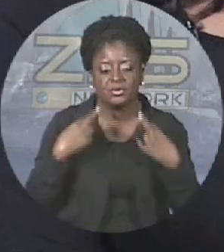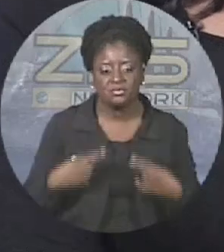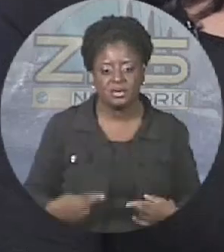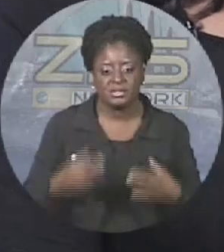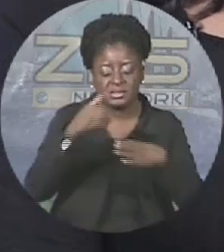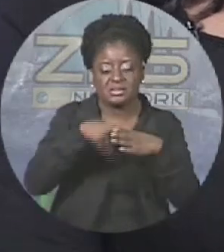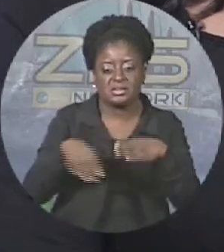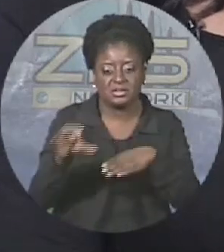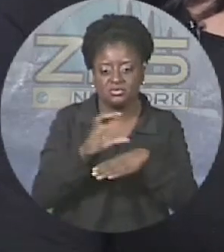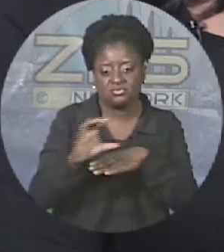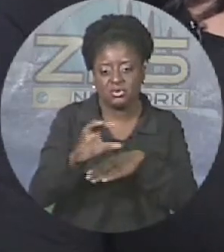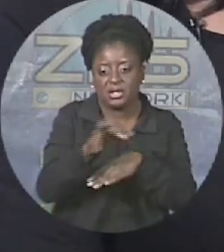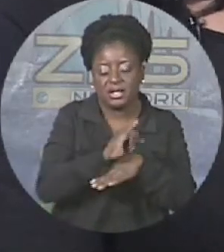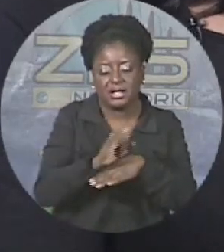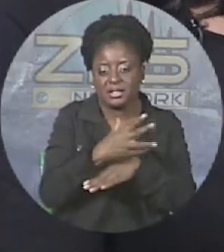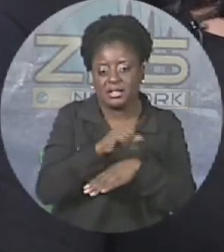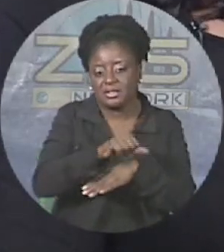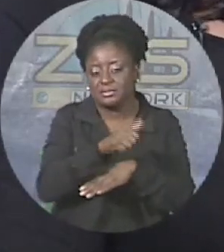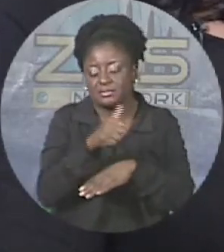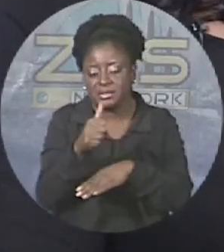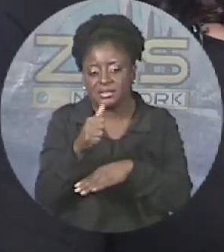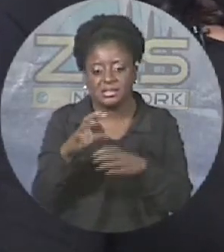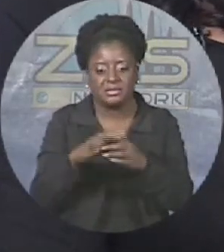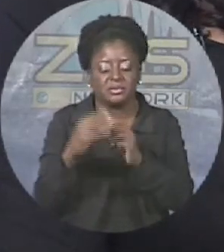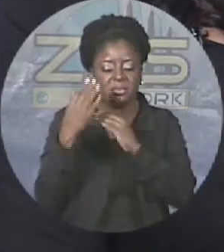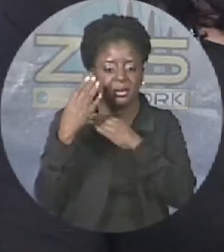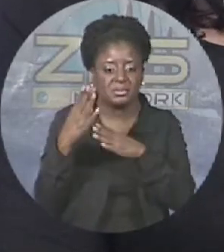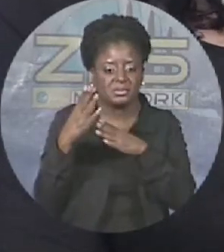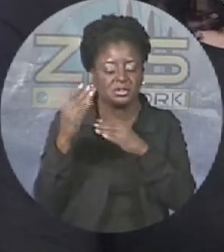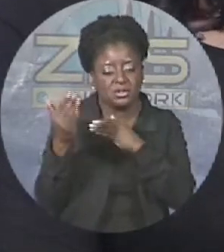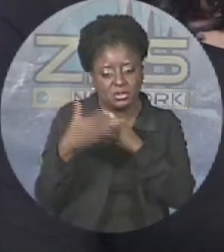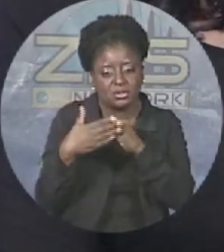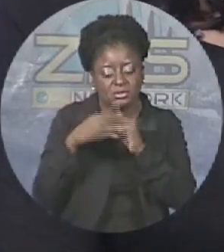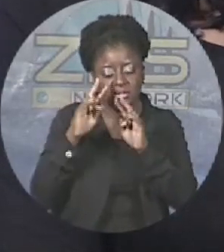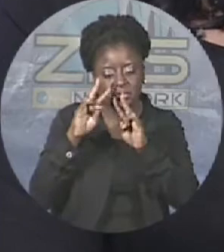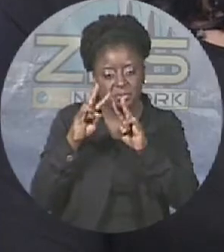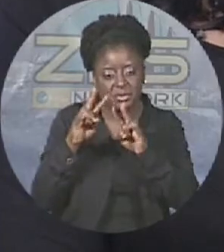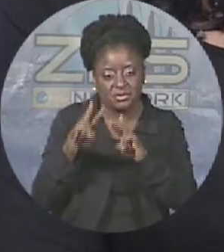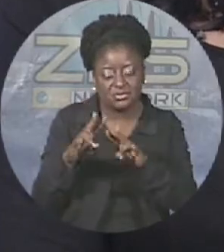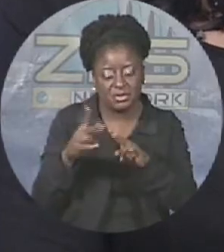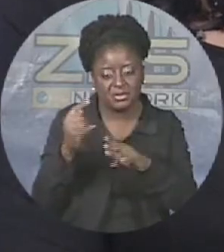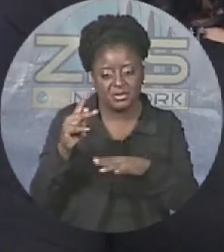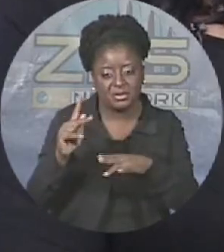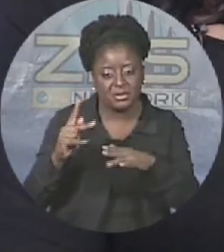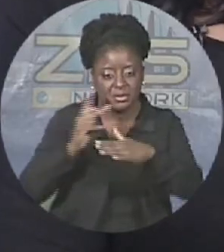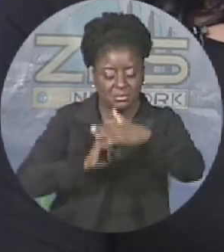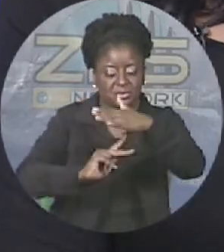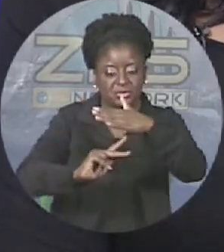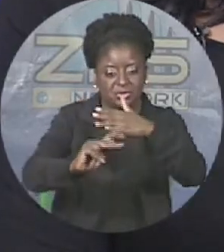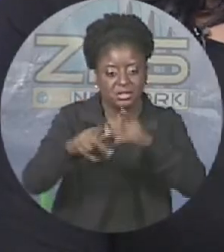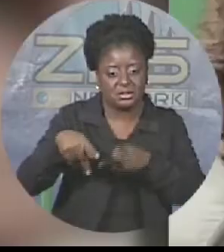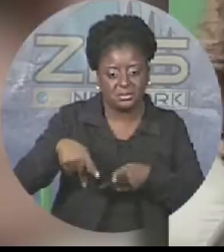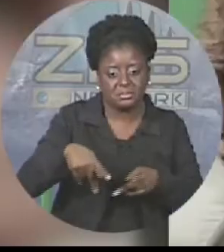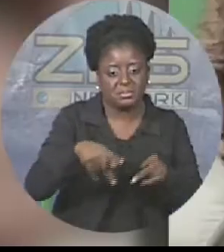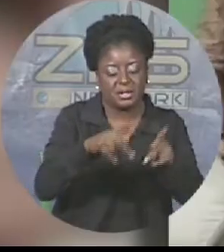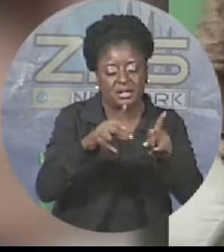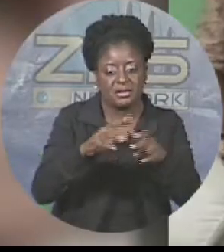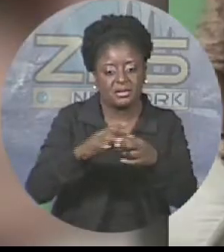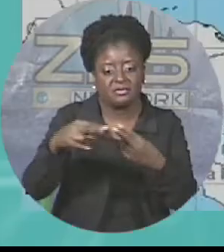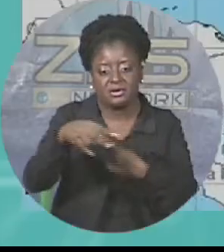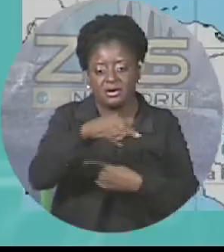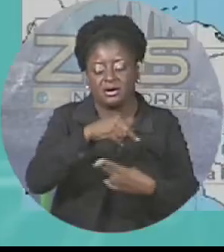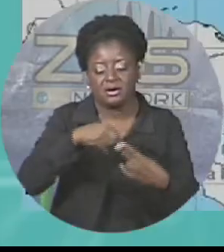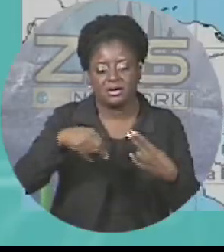governments in Crooked Island, along with the rest of the Bahamas, are closely monitoring the projected path of Hurricane Irma that is active in the